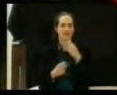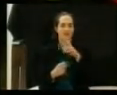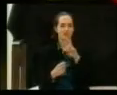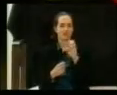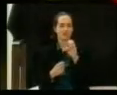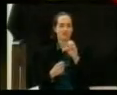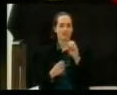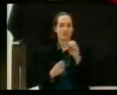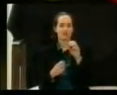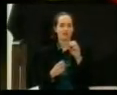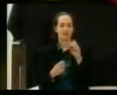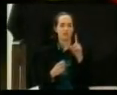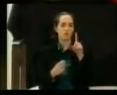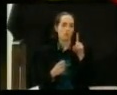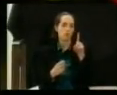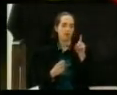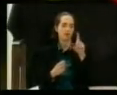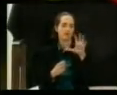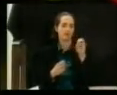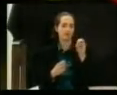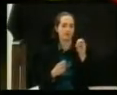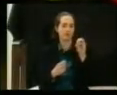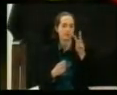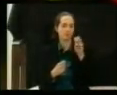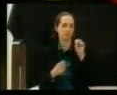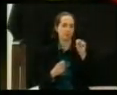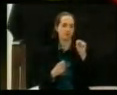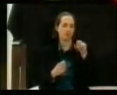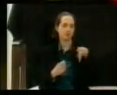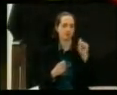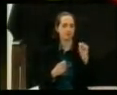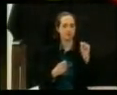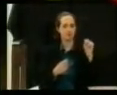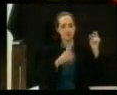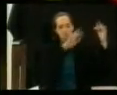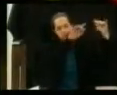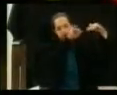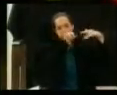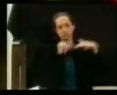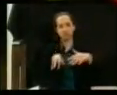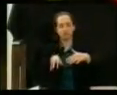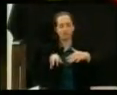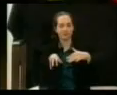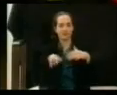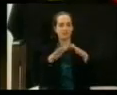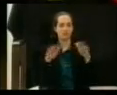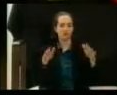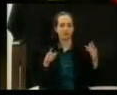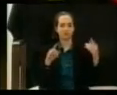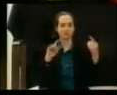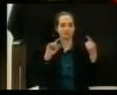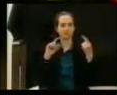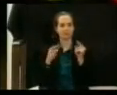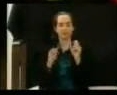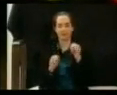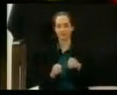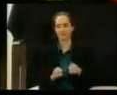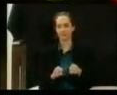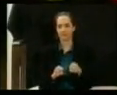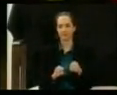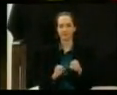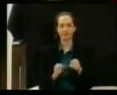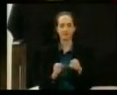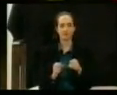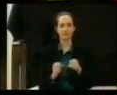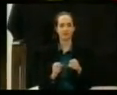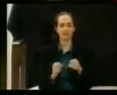150 wasps had got in that crack and could potentially harm those children. The cost of litigation, had one child